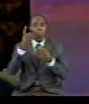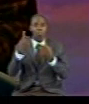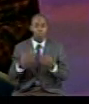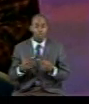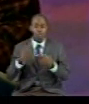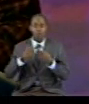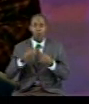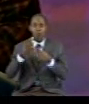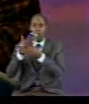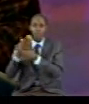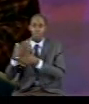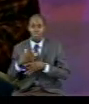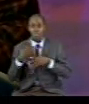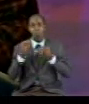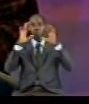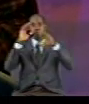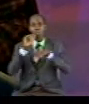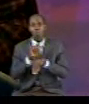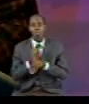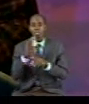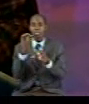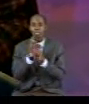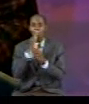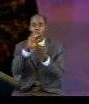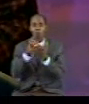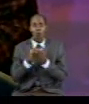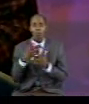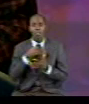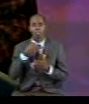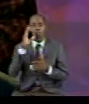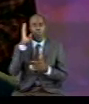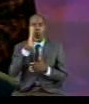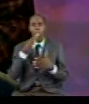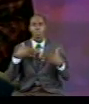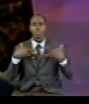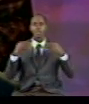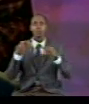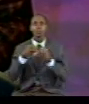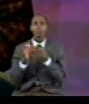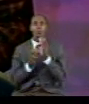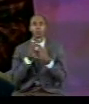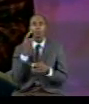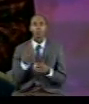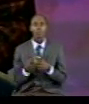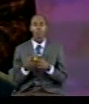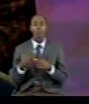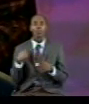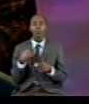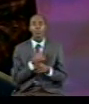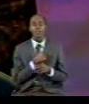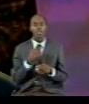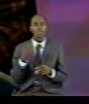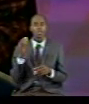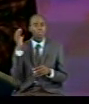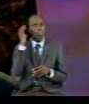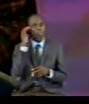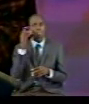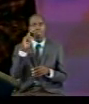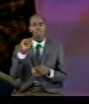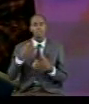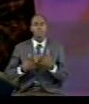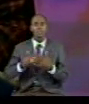own and you will be healed in Jesus' name. And so we listen to the next testifier.